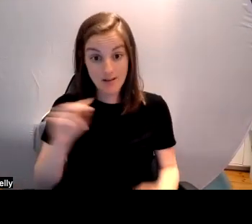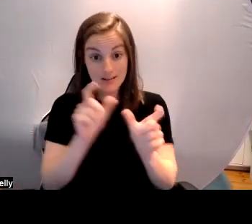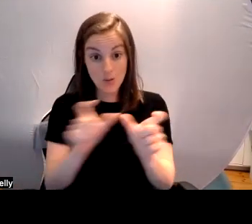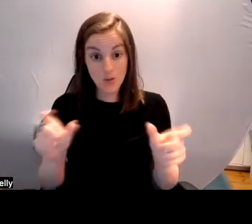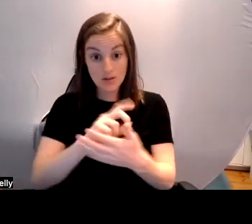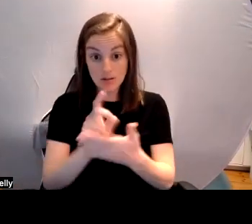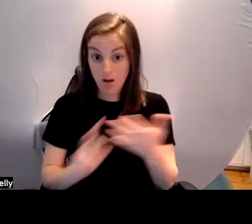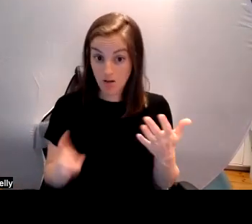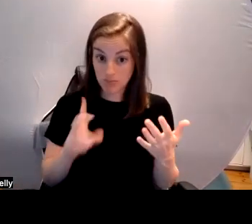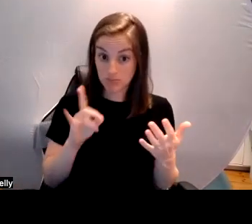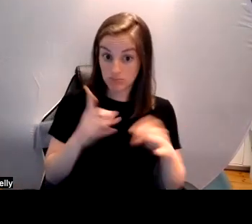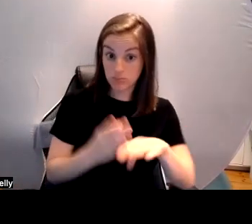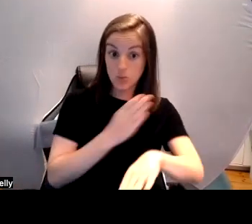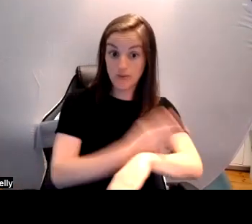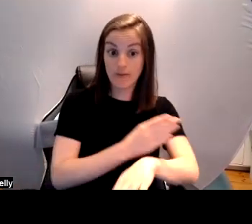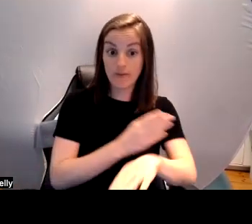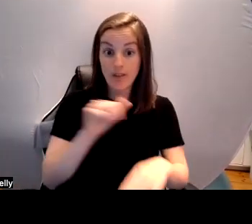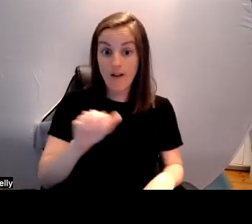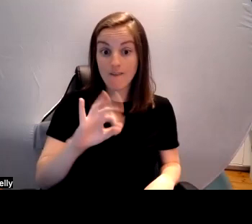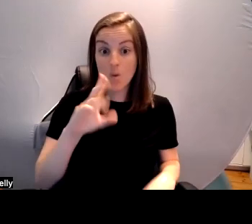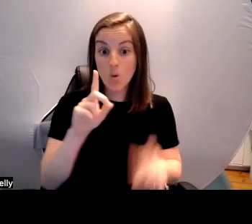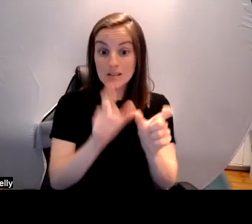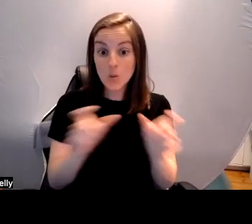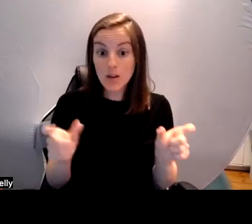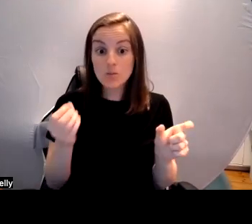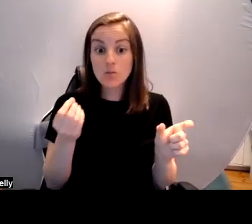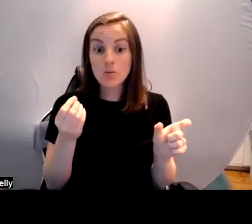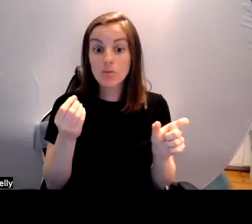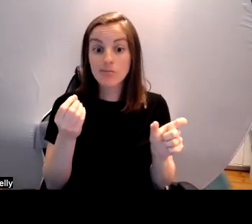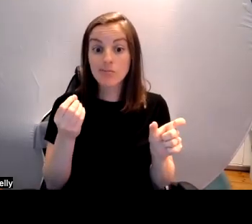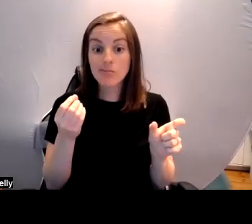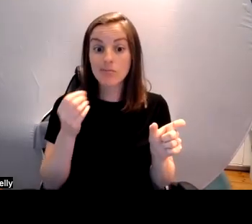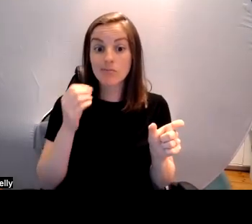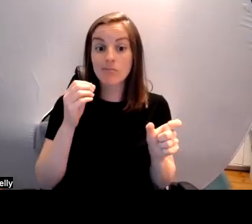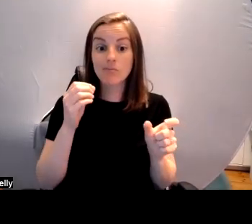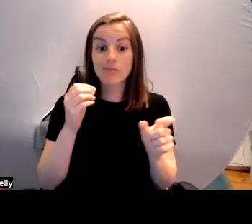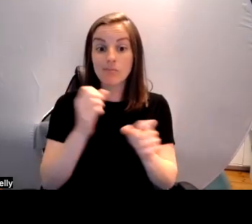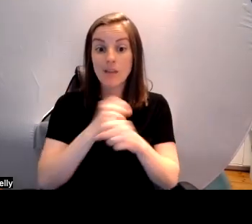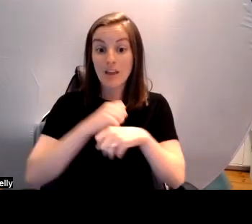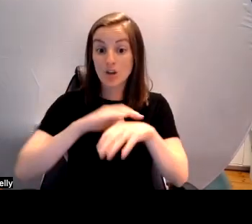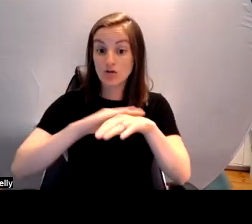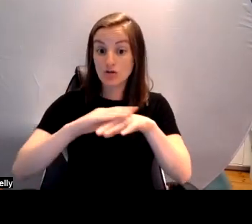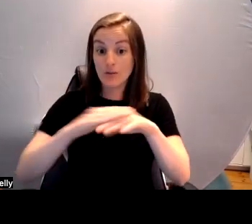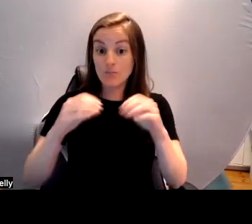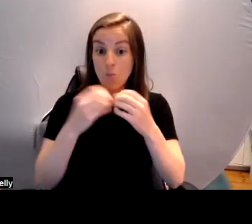making the surface more soluble, or was there evidence of important mutations in the core's binding